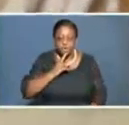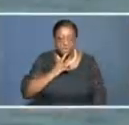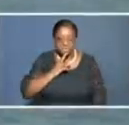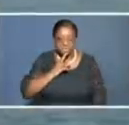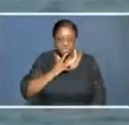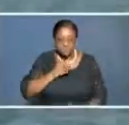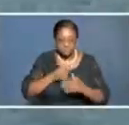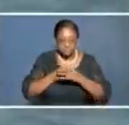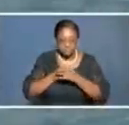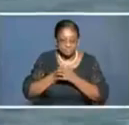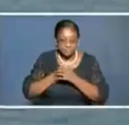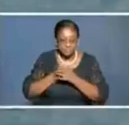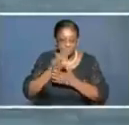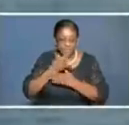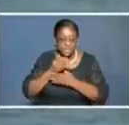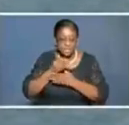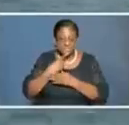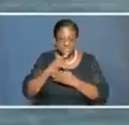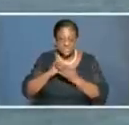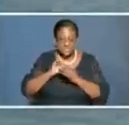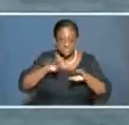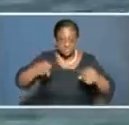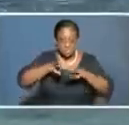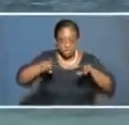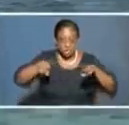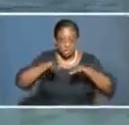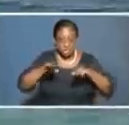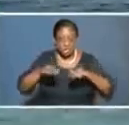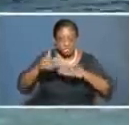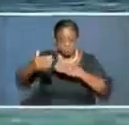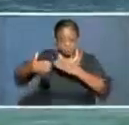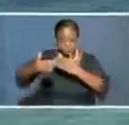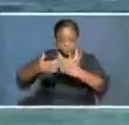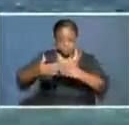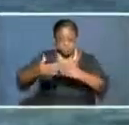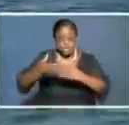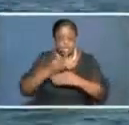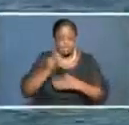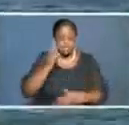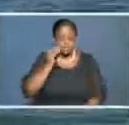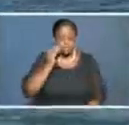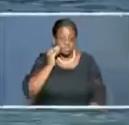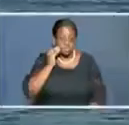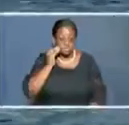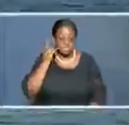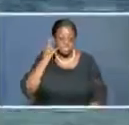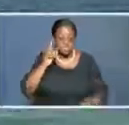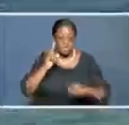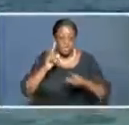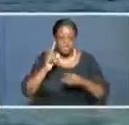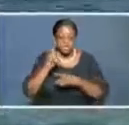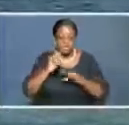well. Everybody else had swam to the shore because they were just off the shore. A daunting experience for the new tour company, marking